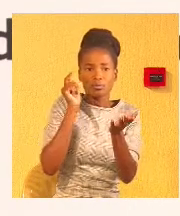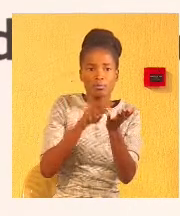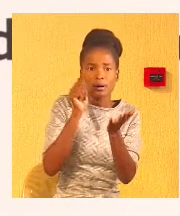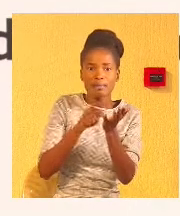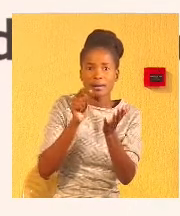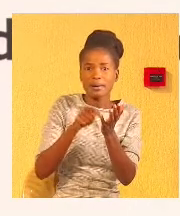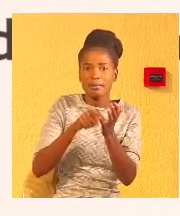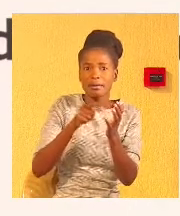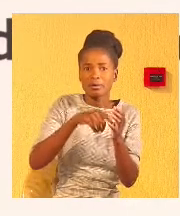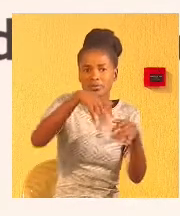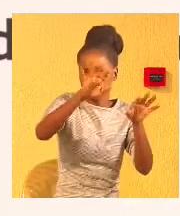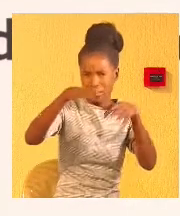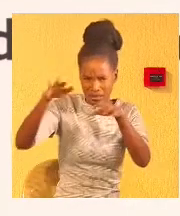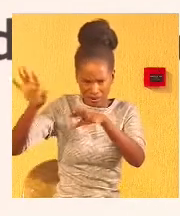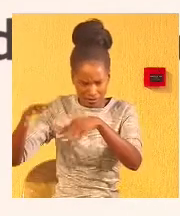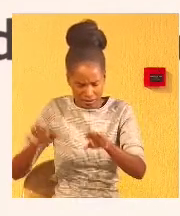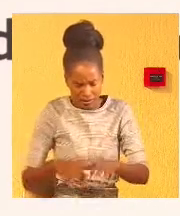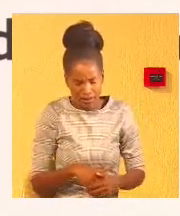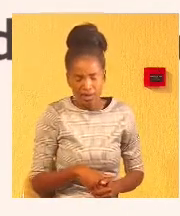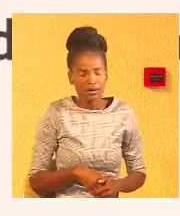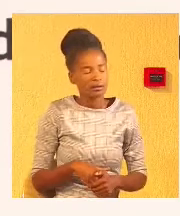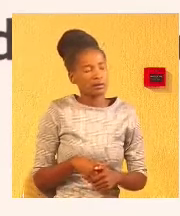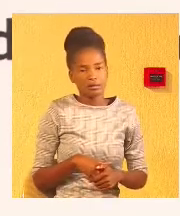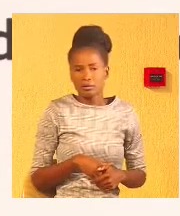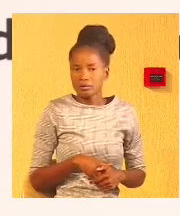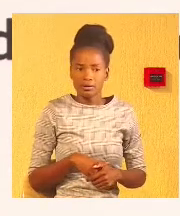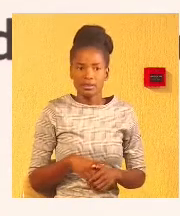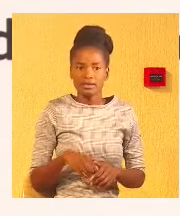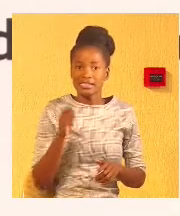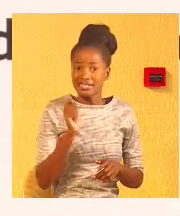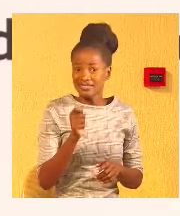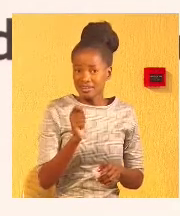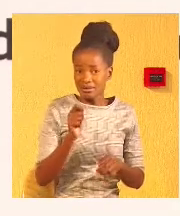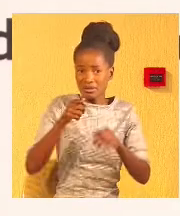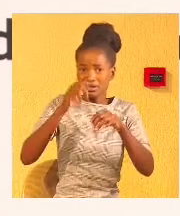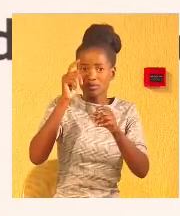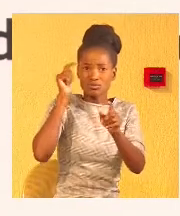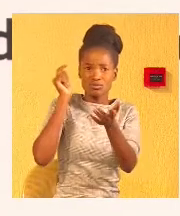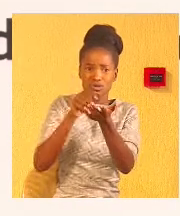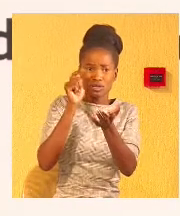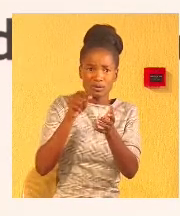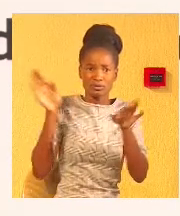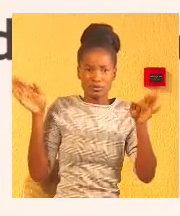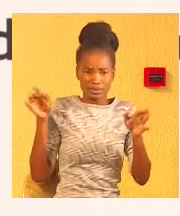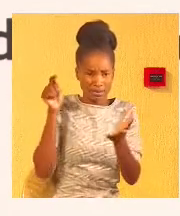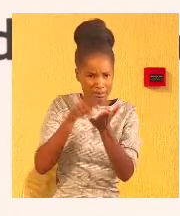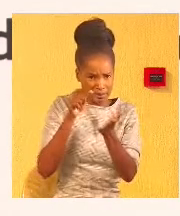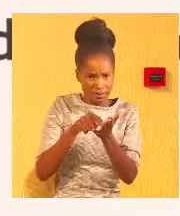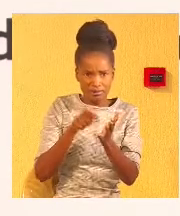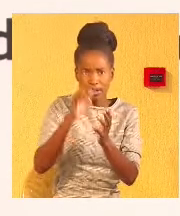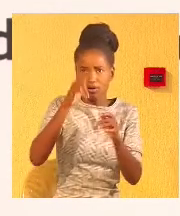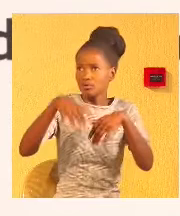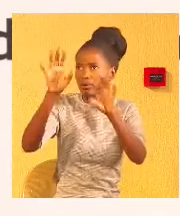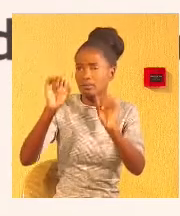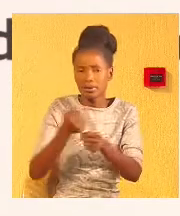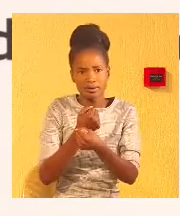pearl millet, when you have that, then definitely it tends to affect the